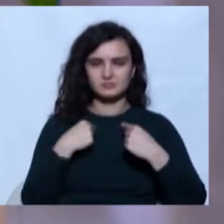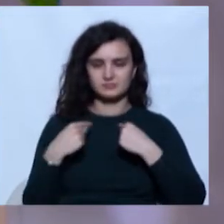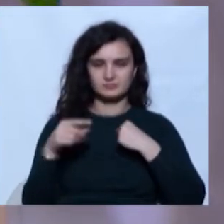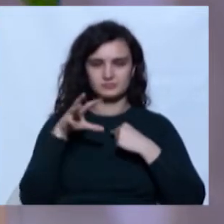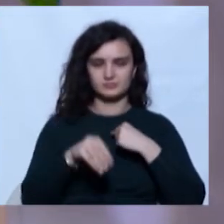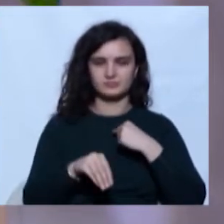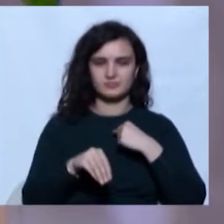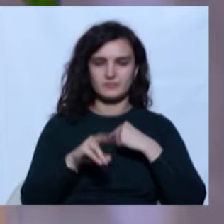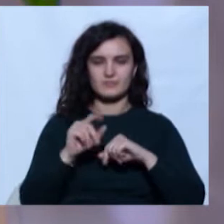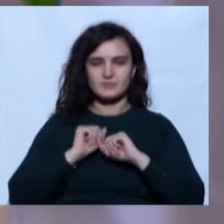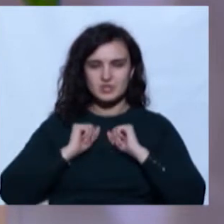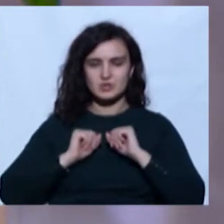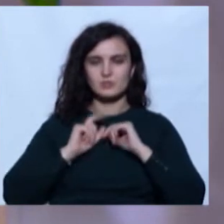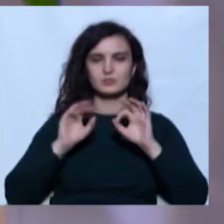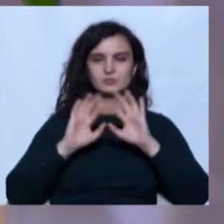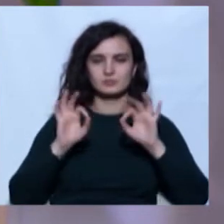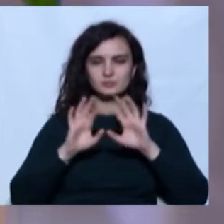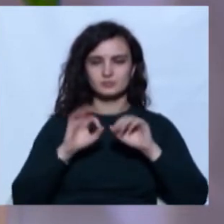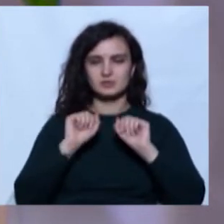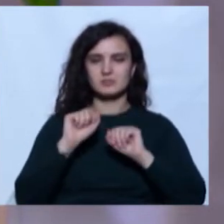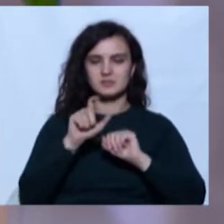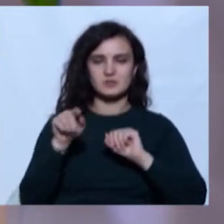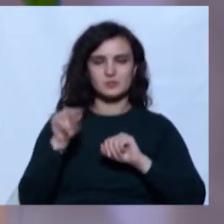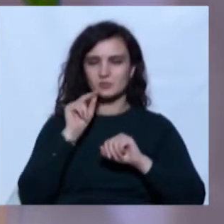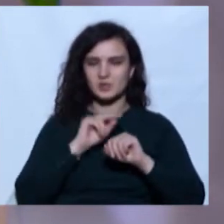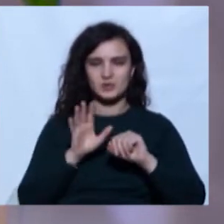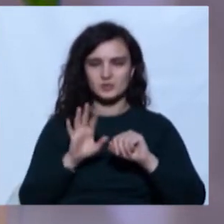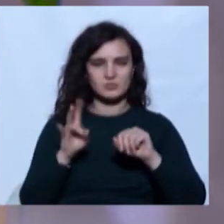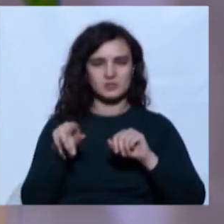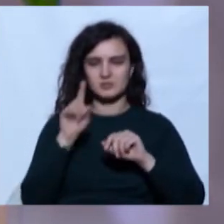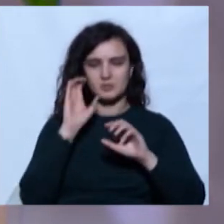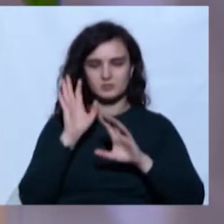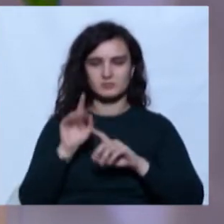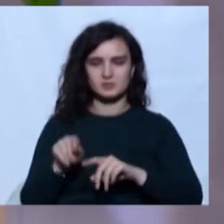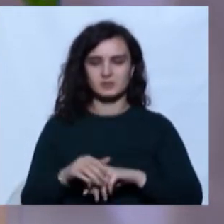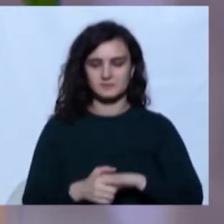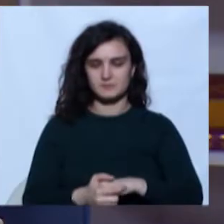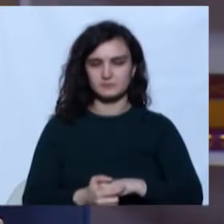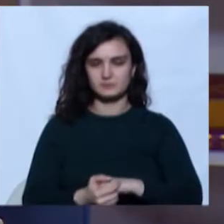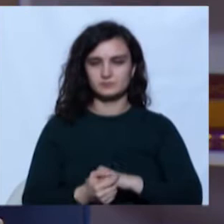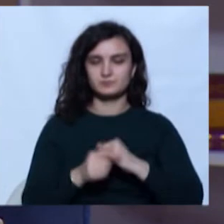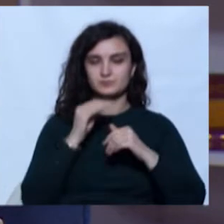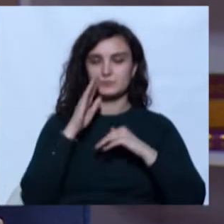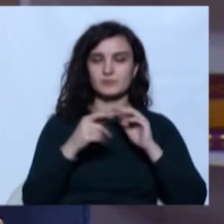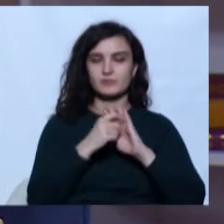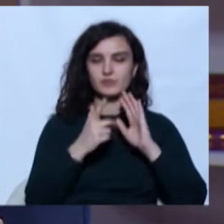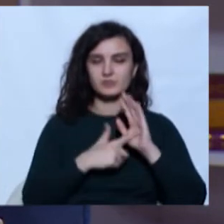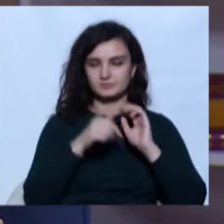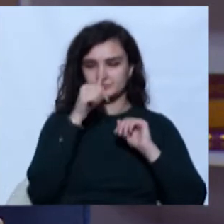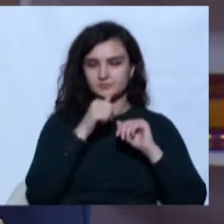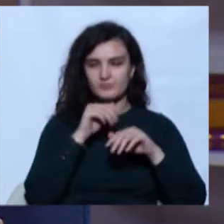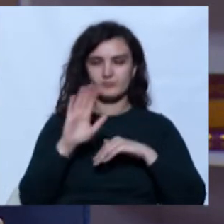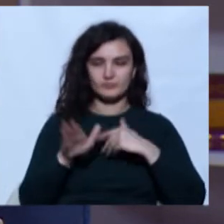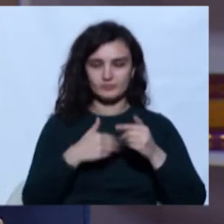there. He tries to tell the guards of his innocence, but they won't listen. After 17 months